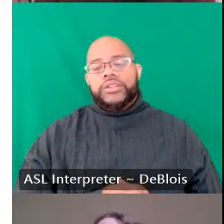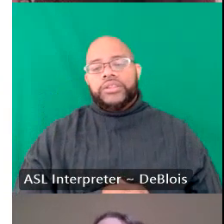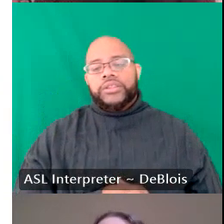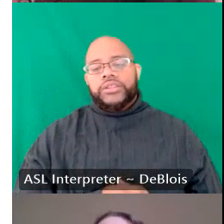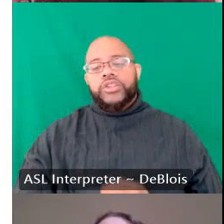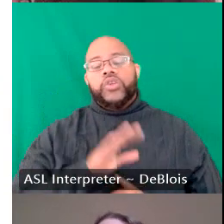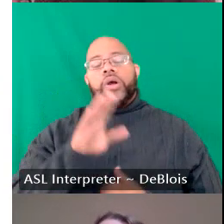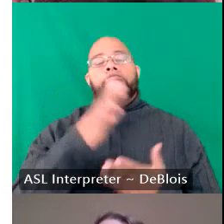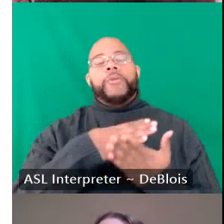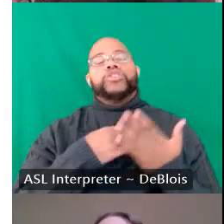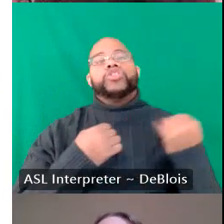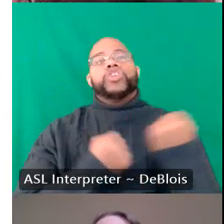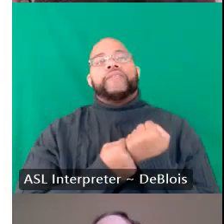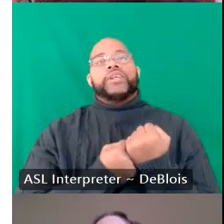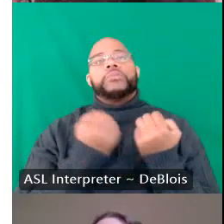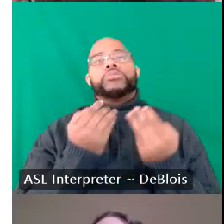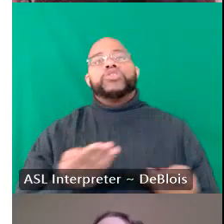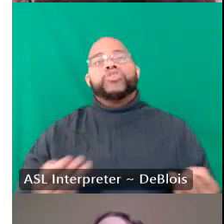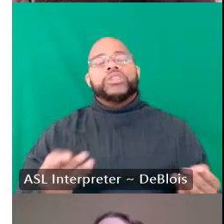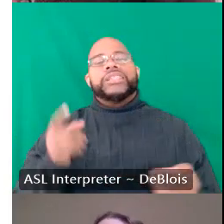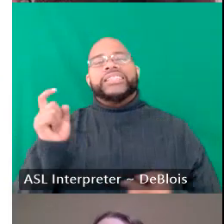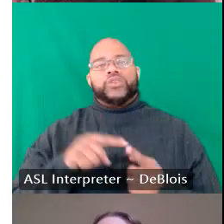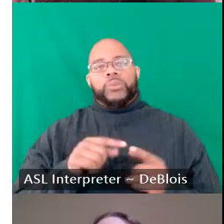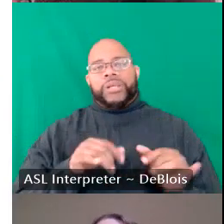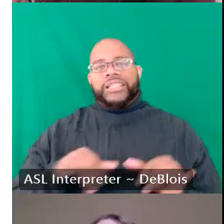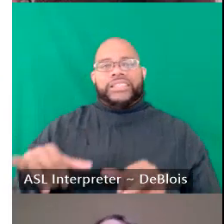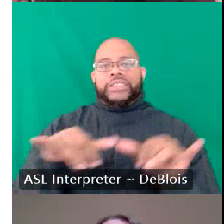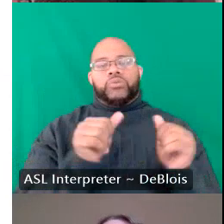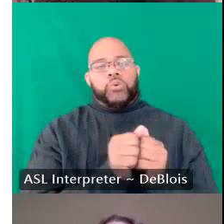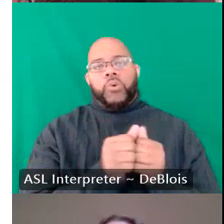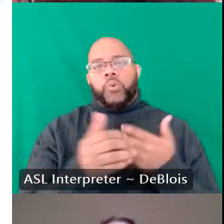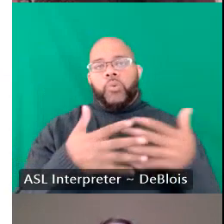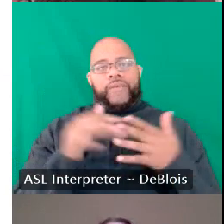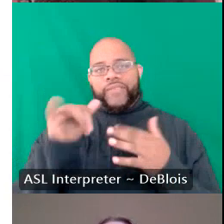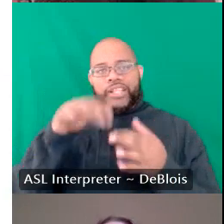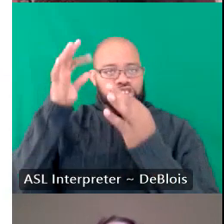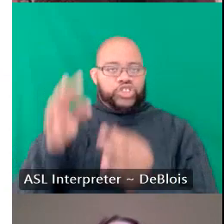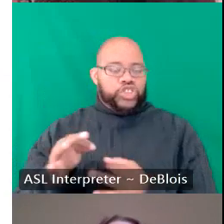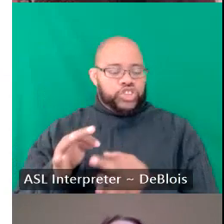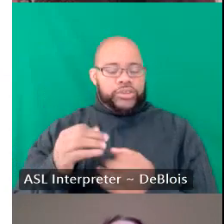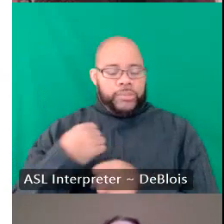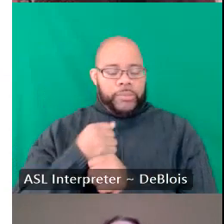your budget justification materials need to be consistent with whatever that decision was.